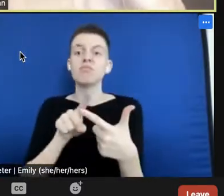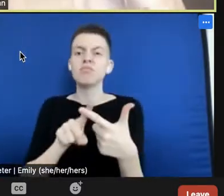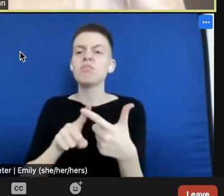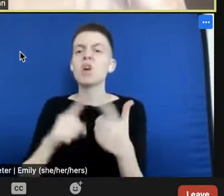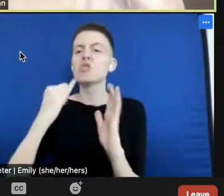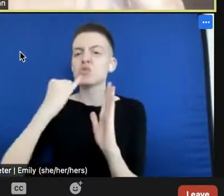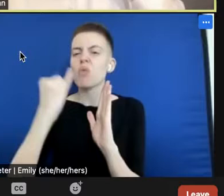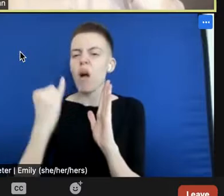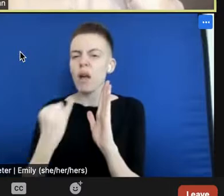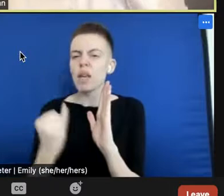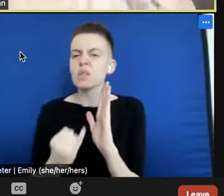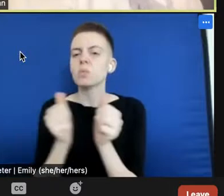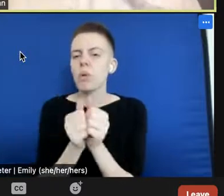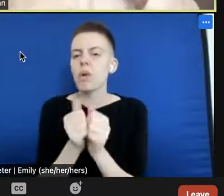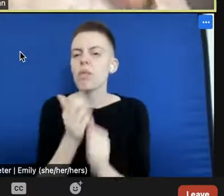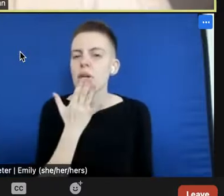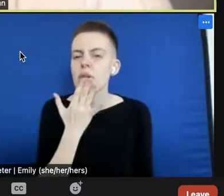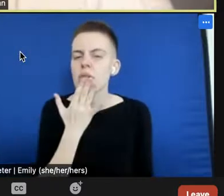these in a moment,